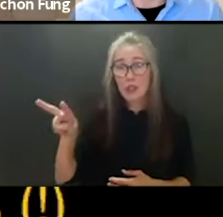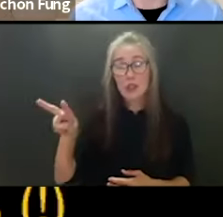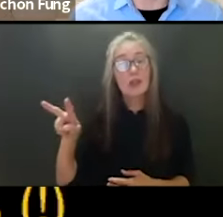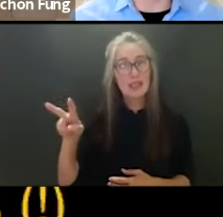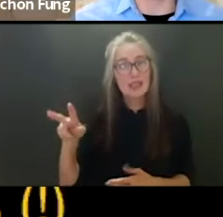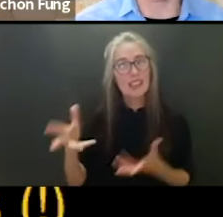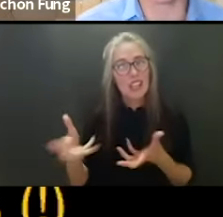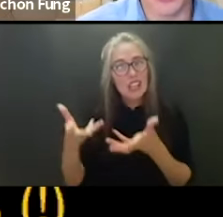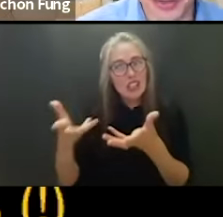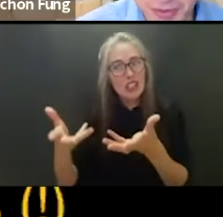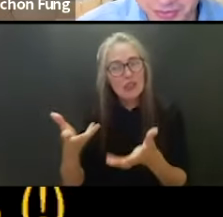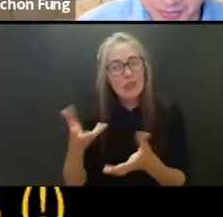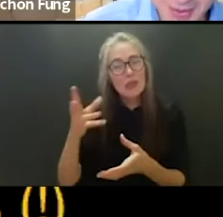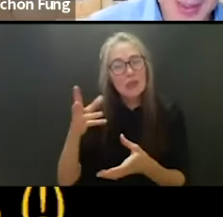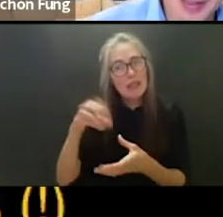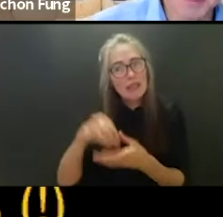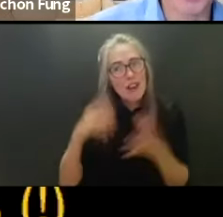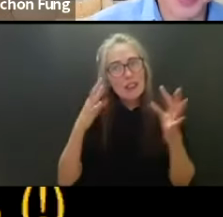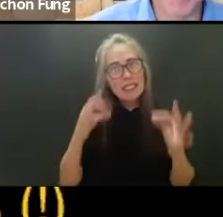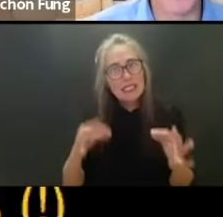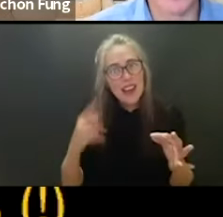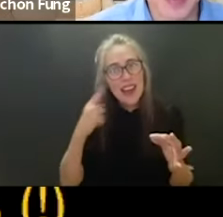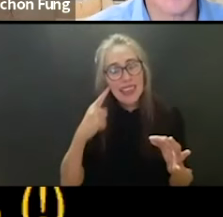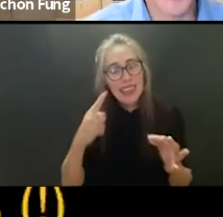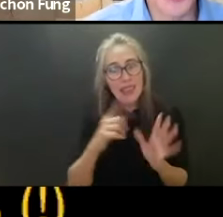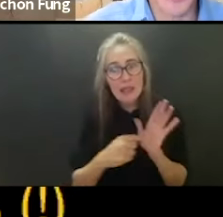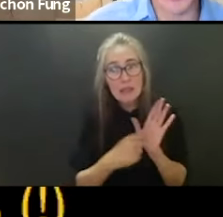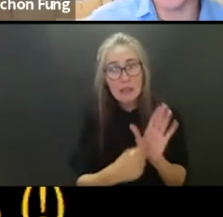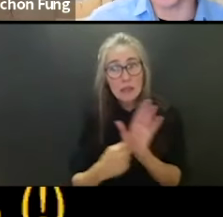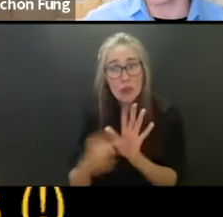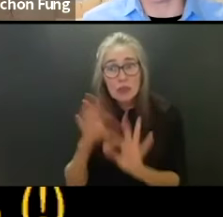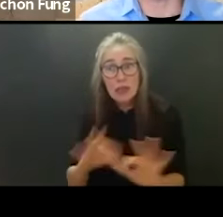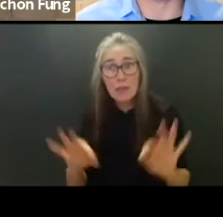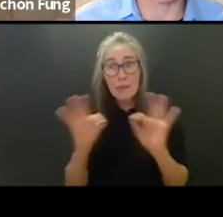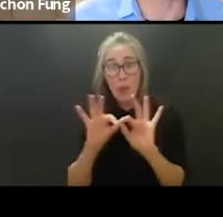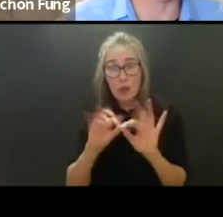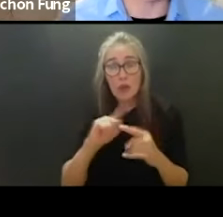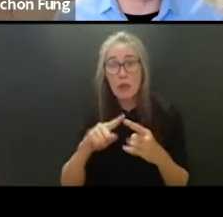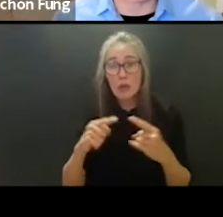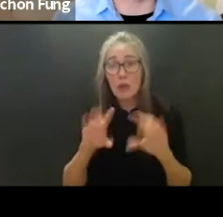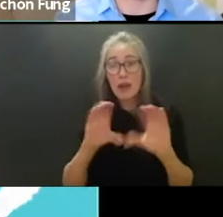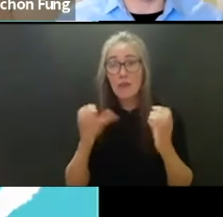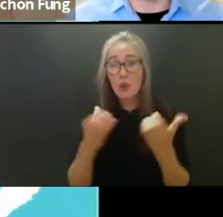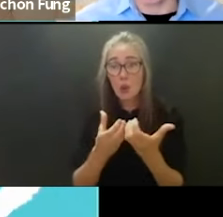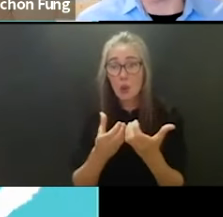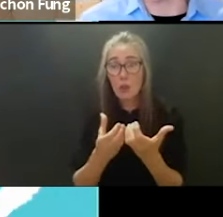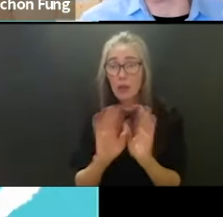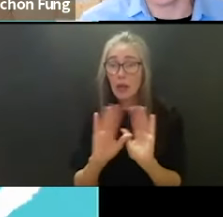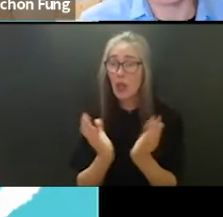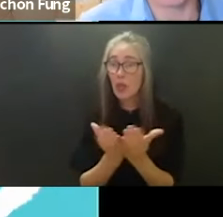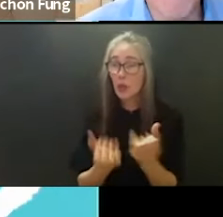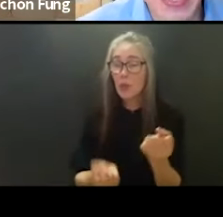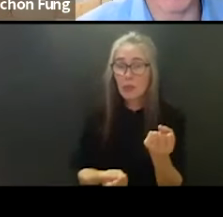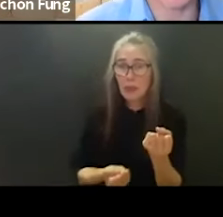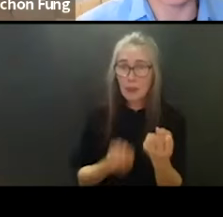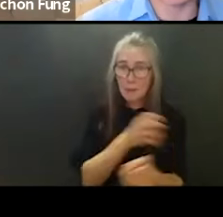prop 22 I encourage you to participate in that decision it illustrates perfectly the importance of